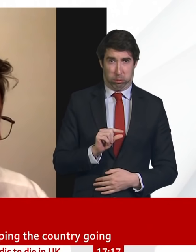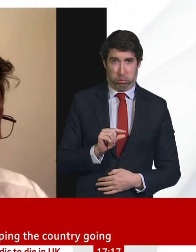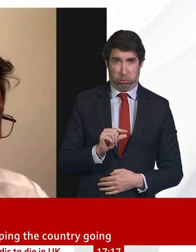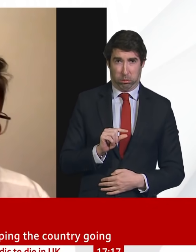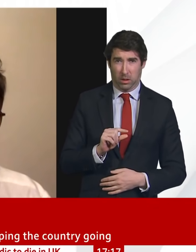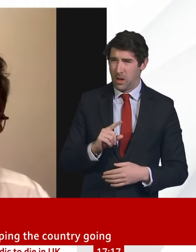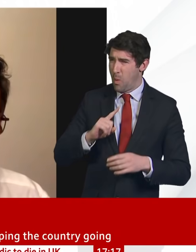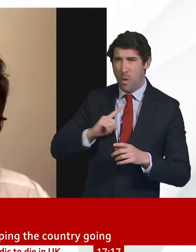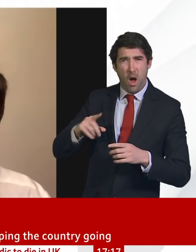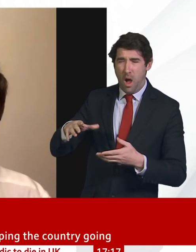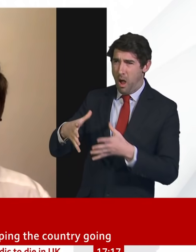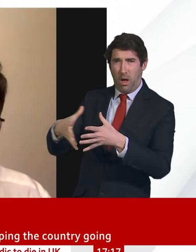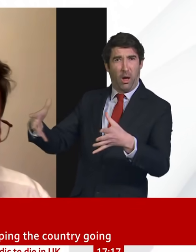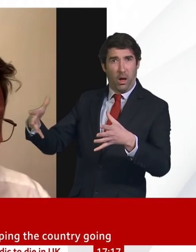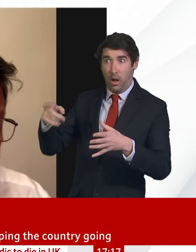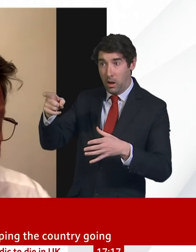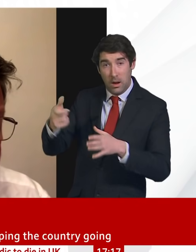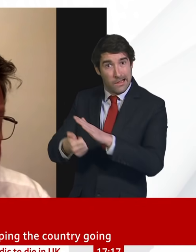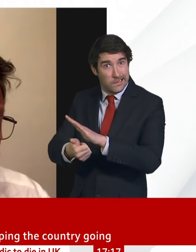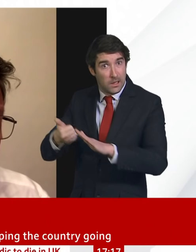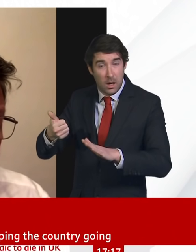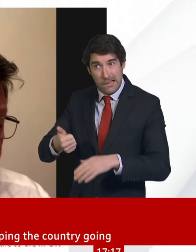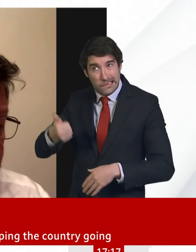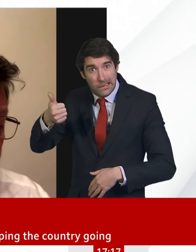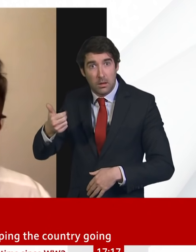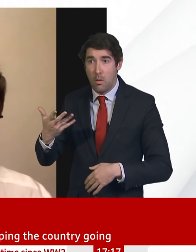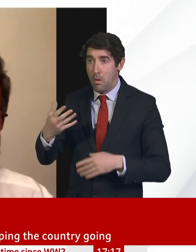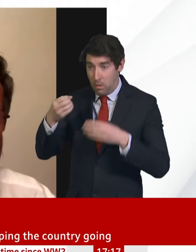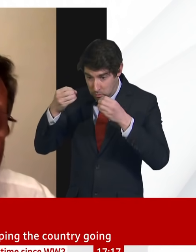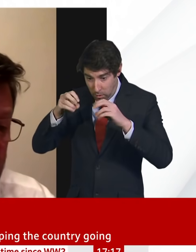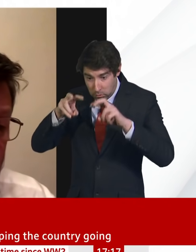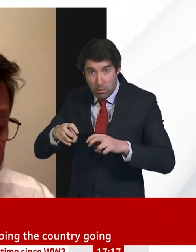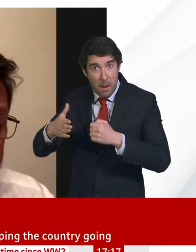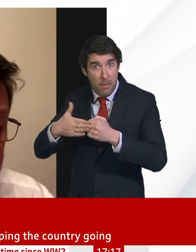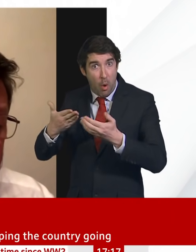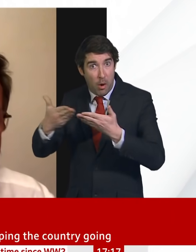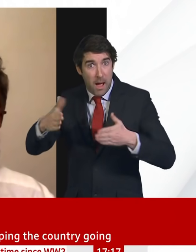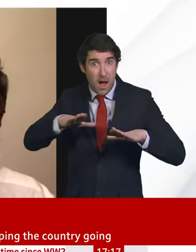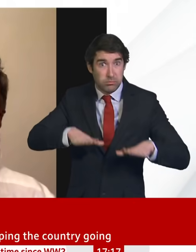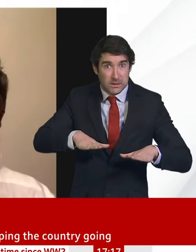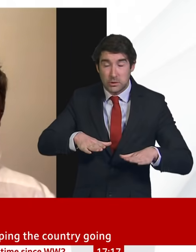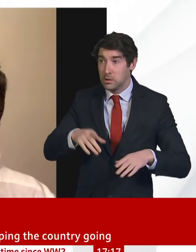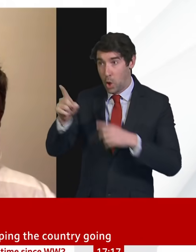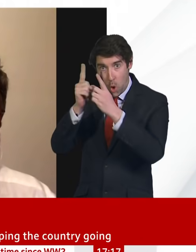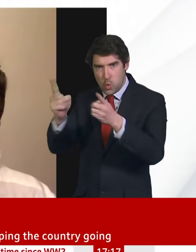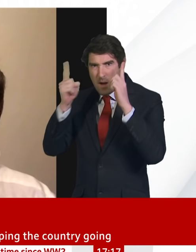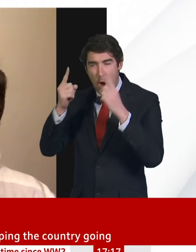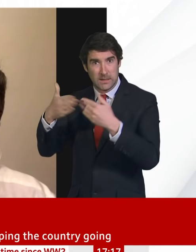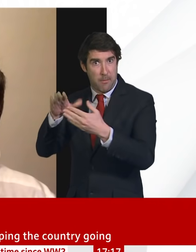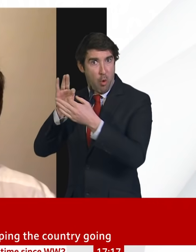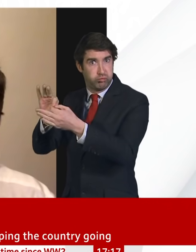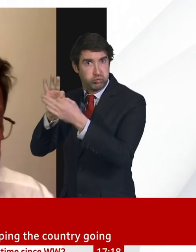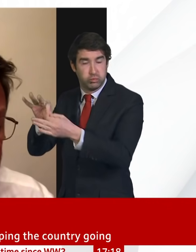so, why? Or are they using a different, perhaps a quicker test? And what are the reagents that we're struggling to get? We're looking